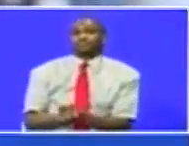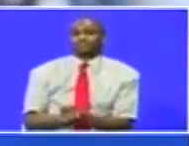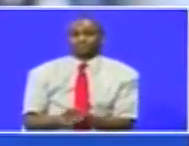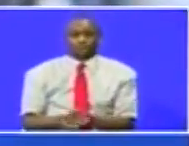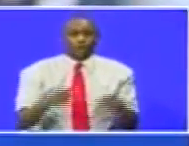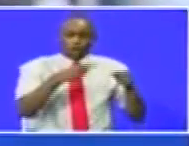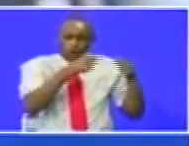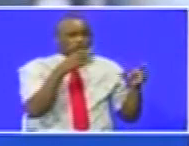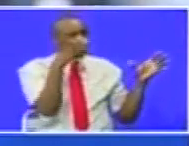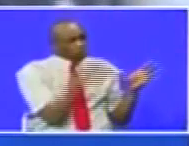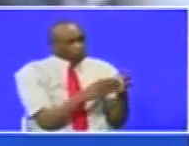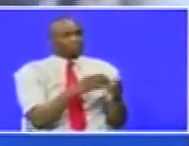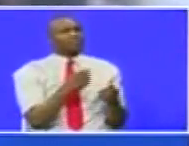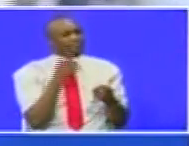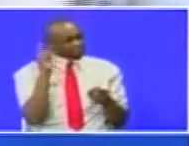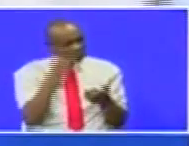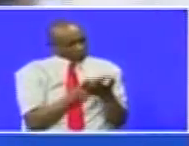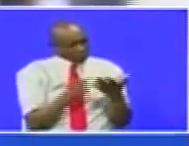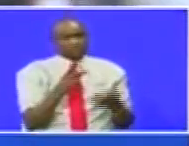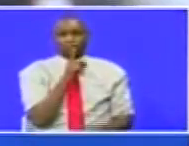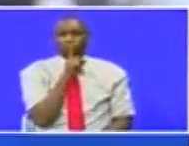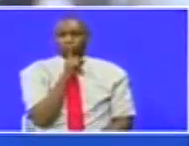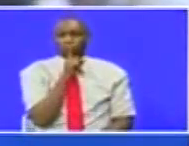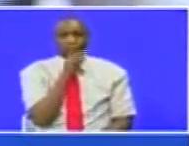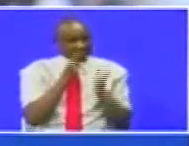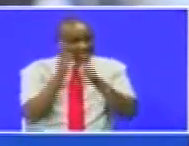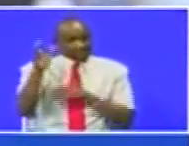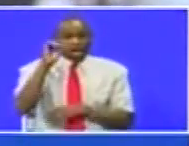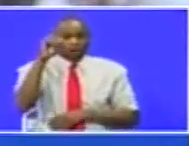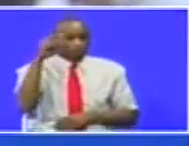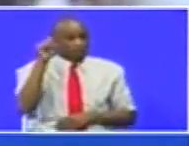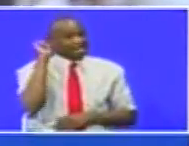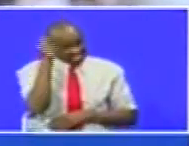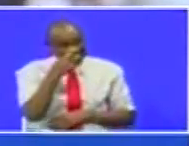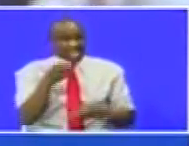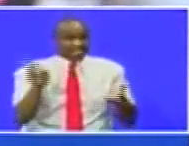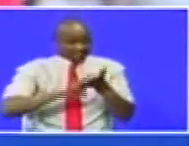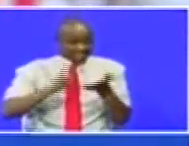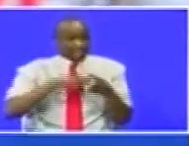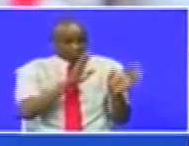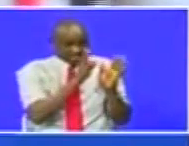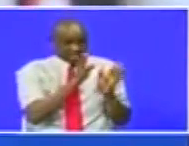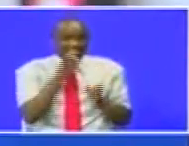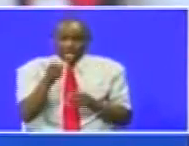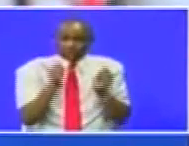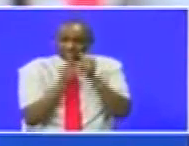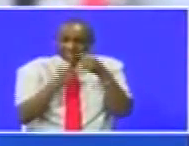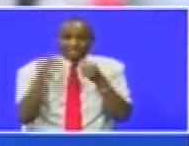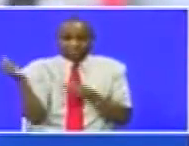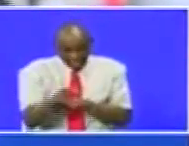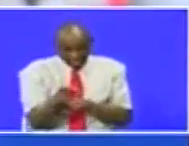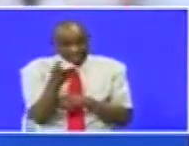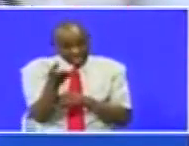has been quiet in the past few weeks regarding their plans to revive the Okoa Kenya referendum push. And with barely 16 months to